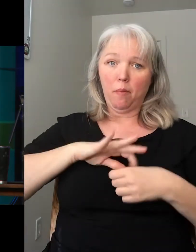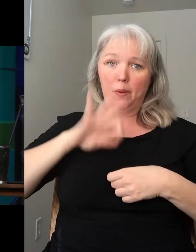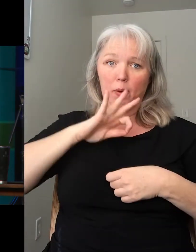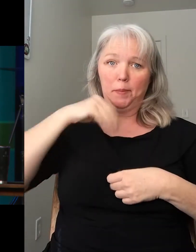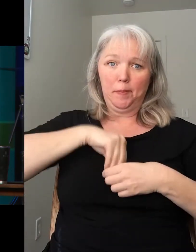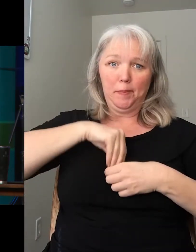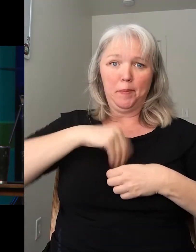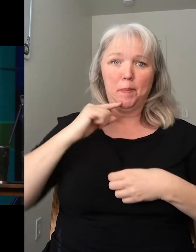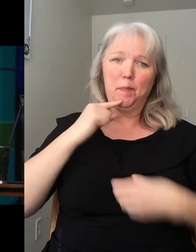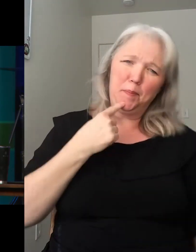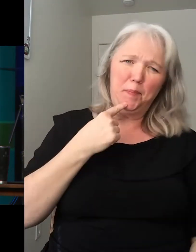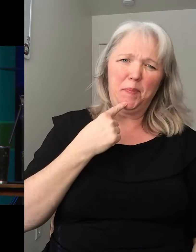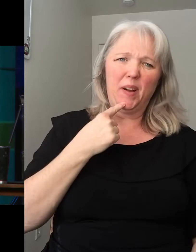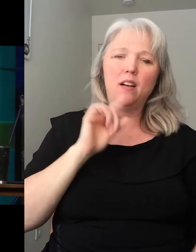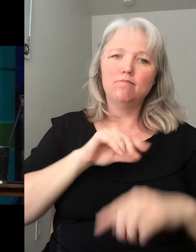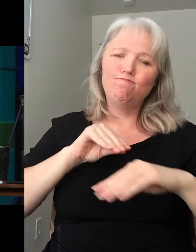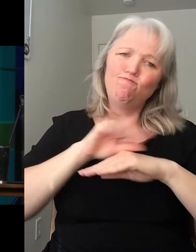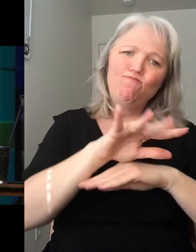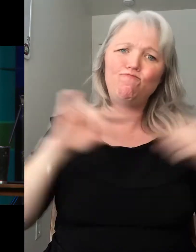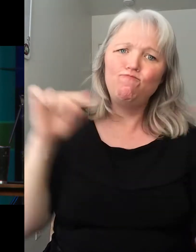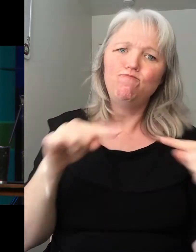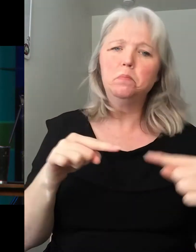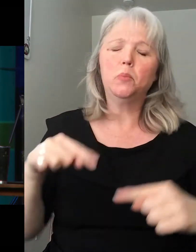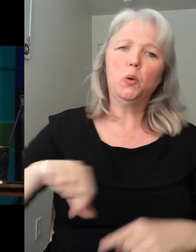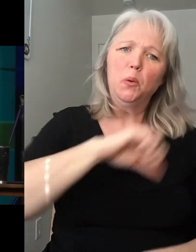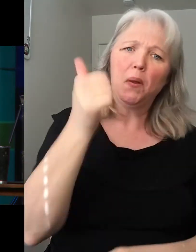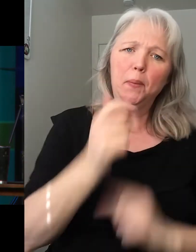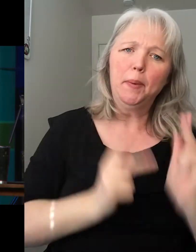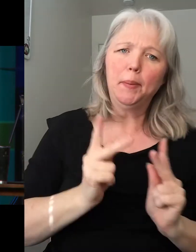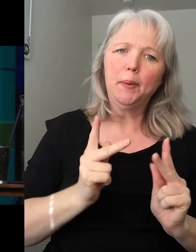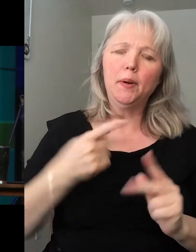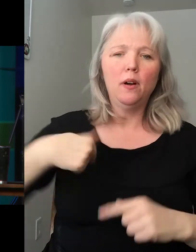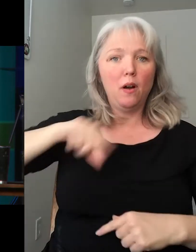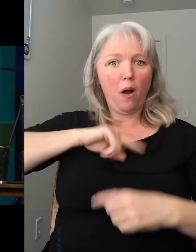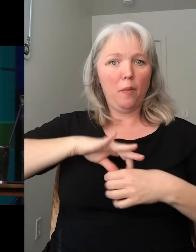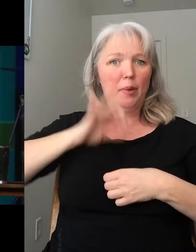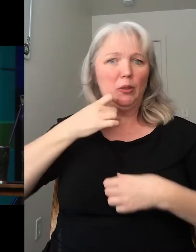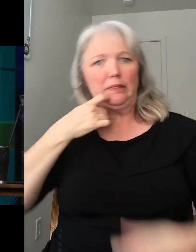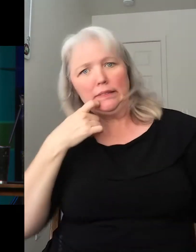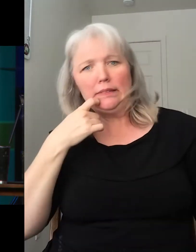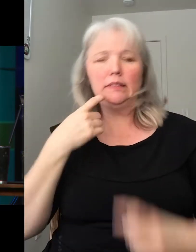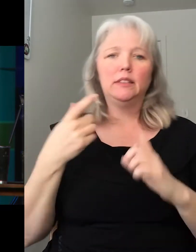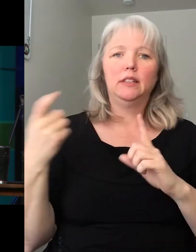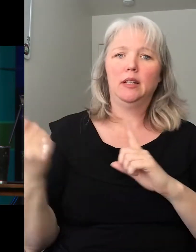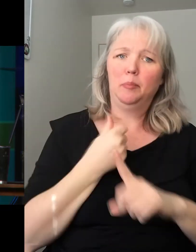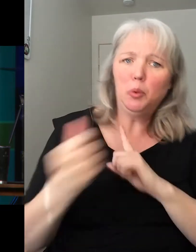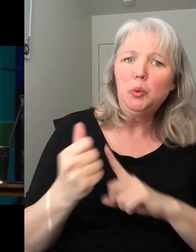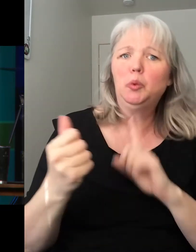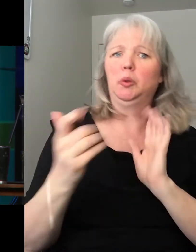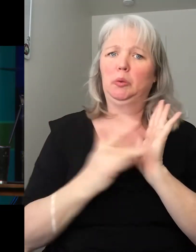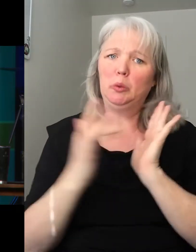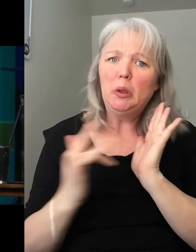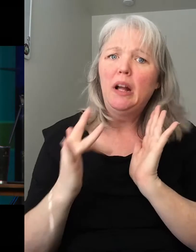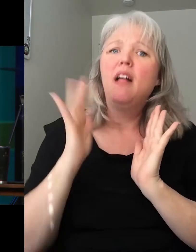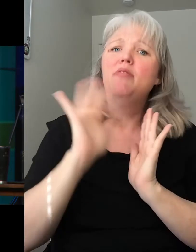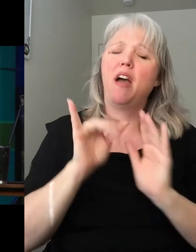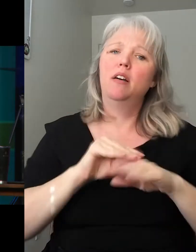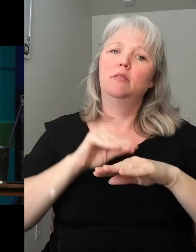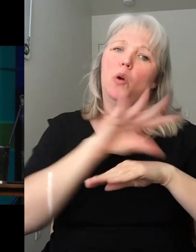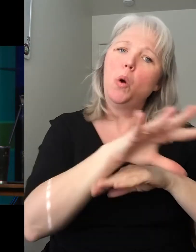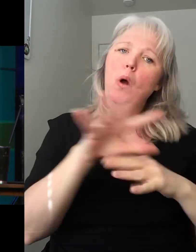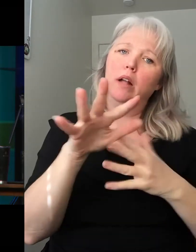of bitterness would hurt others, that our spirits of addiction and abuse would